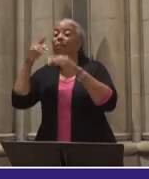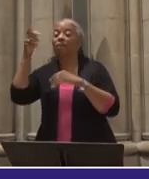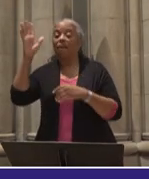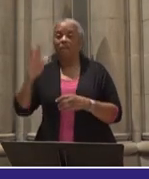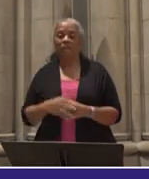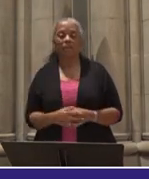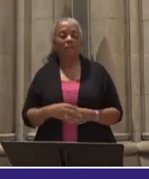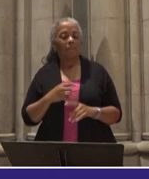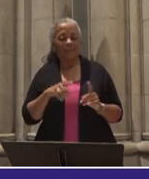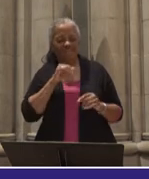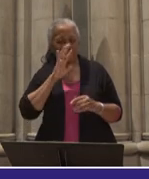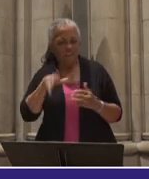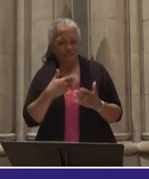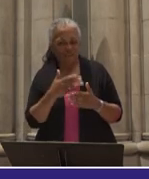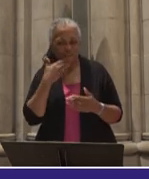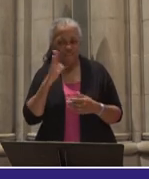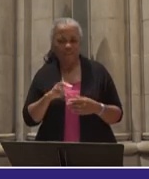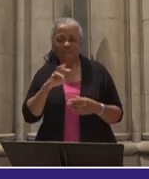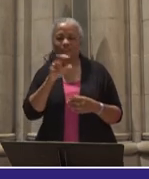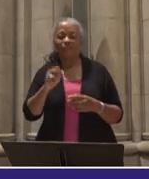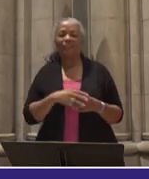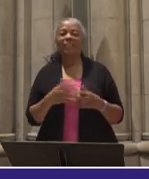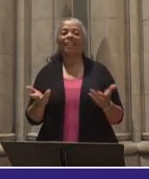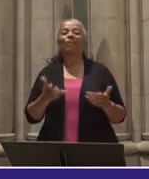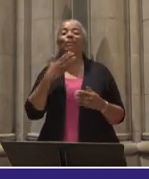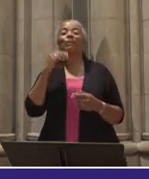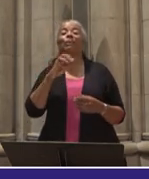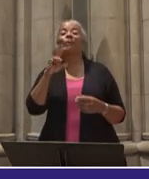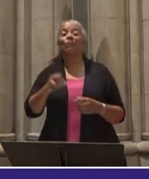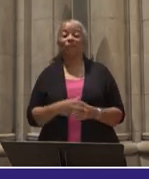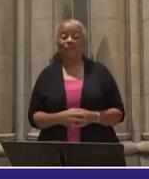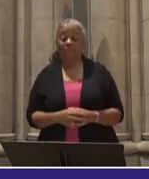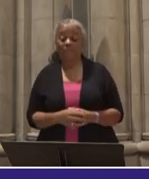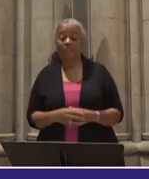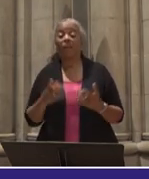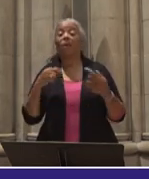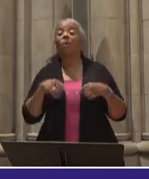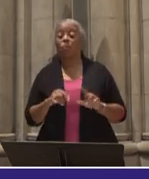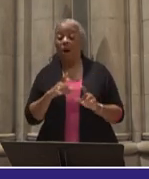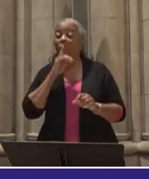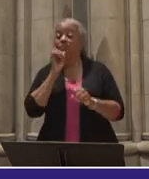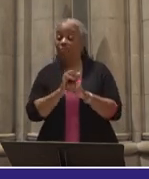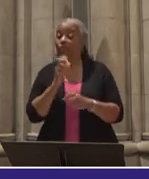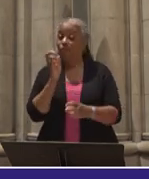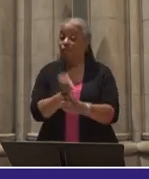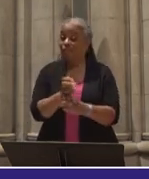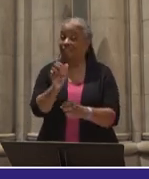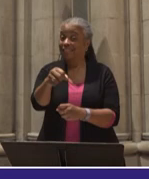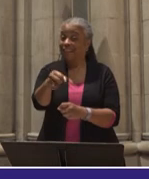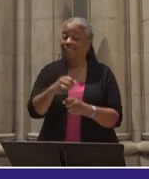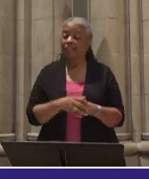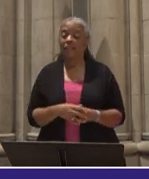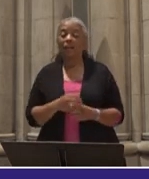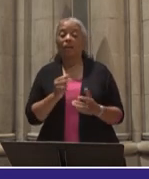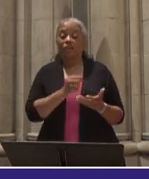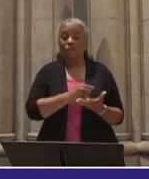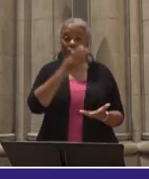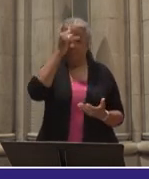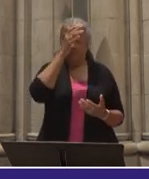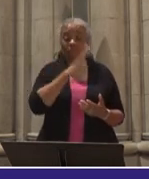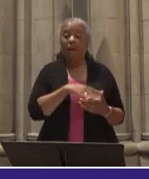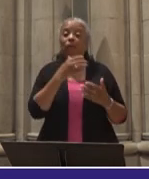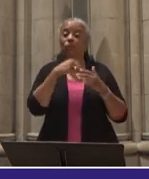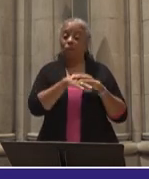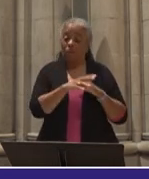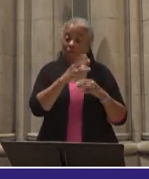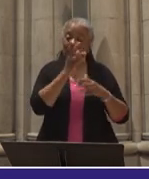all bad news. Here's the good news. While it is extremely hard for a rich man to enter the